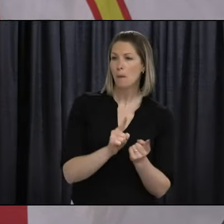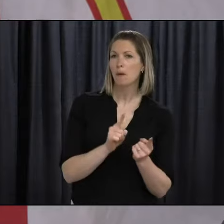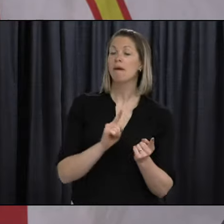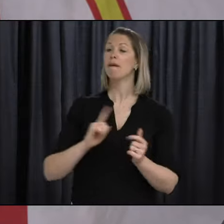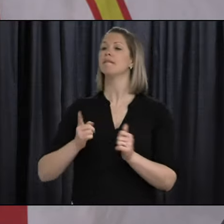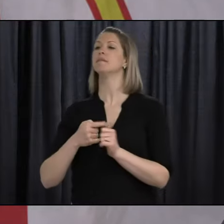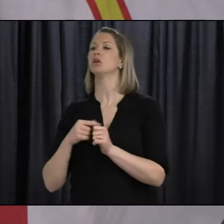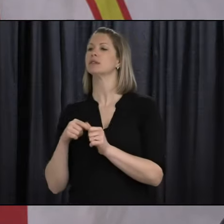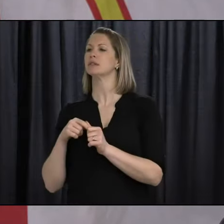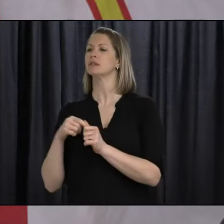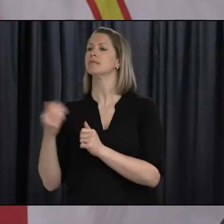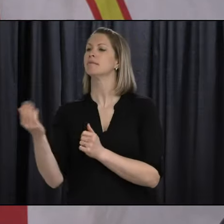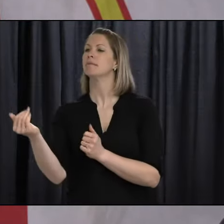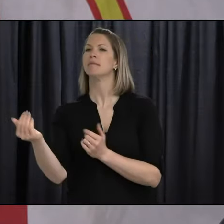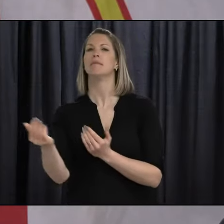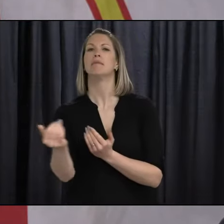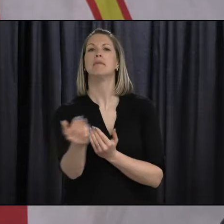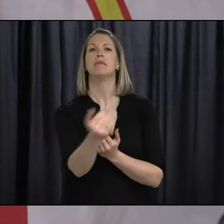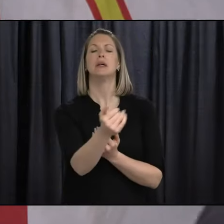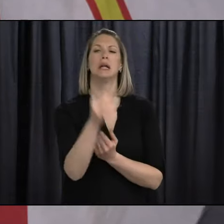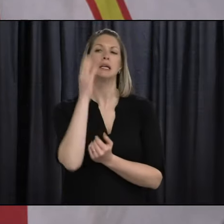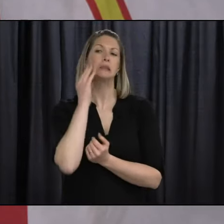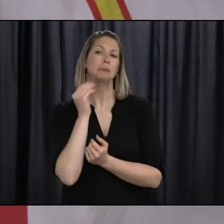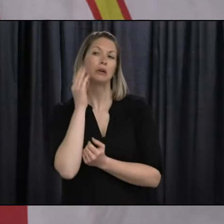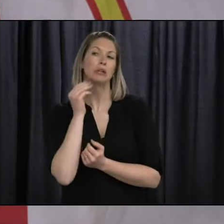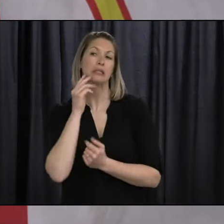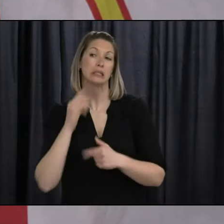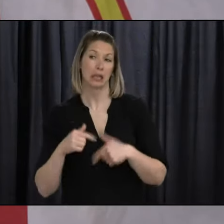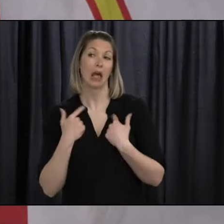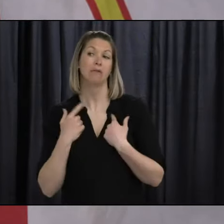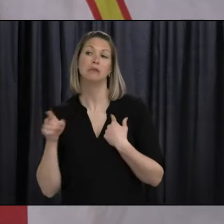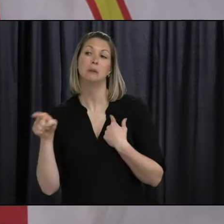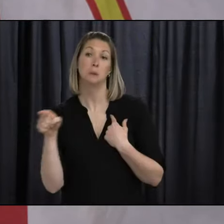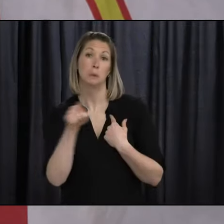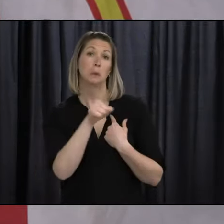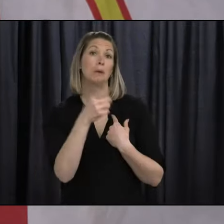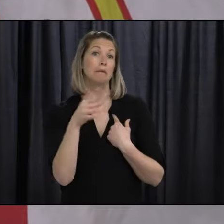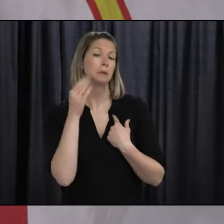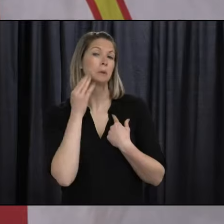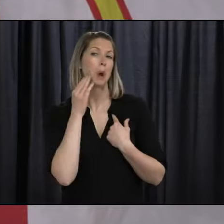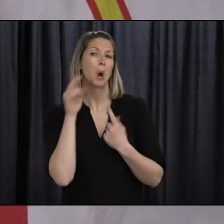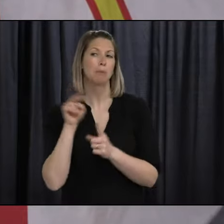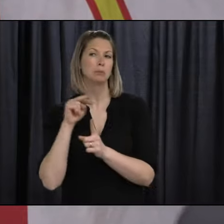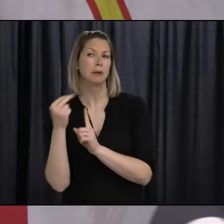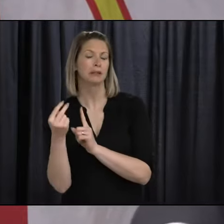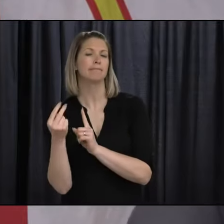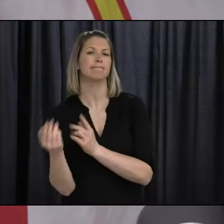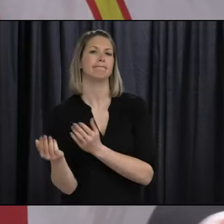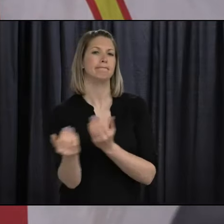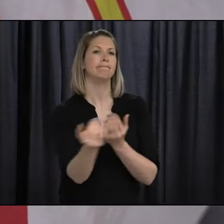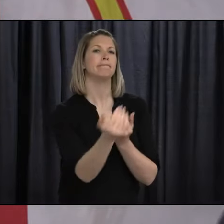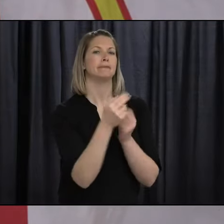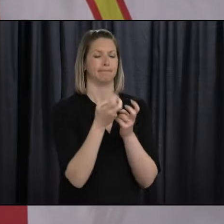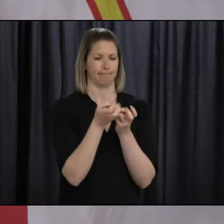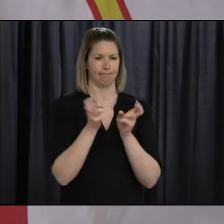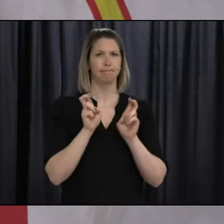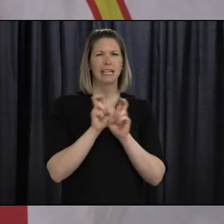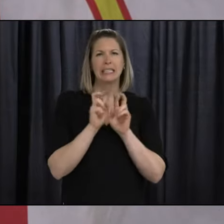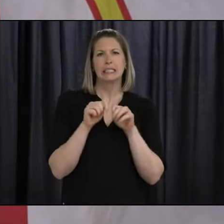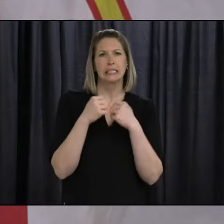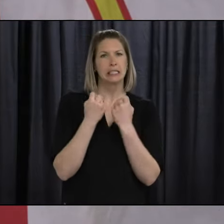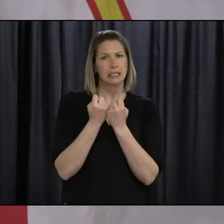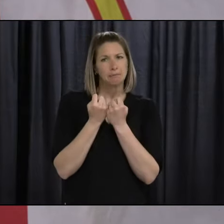experience and Indigenous partners to inform this ongoing plan. So making sure that those community-based services are